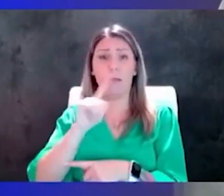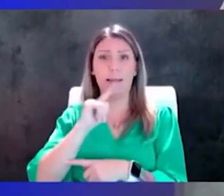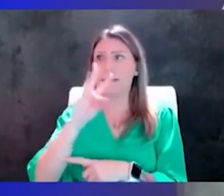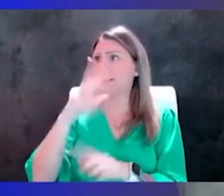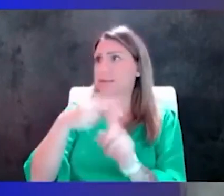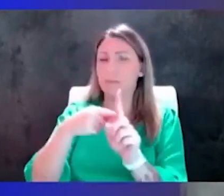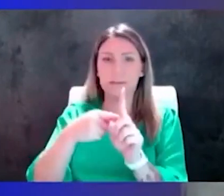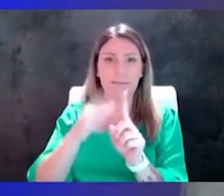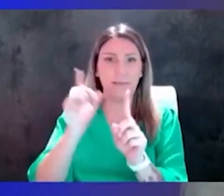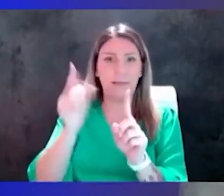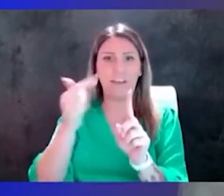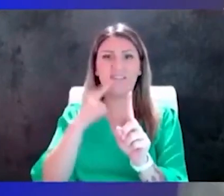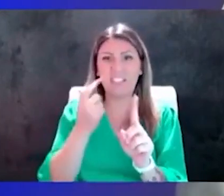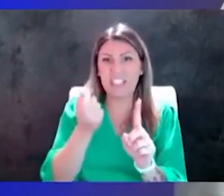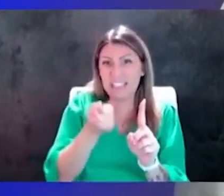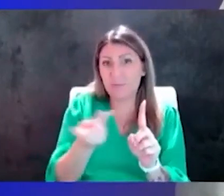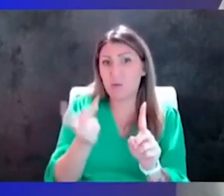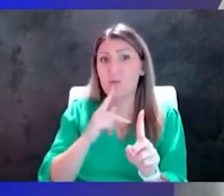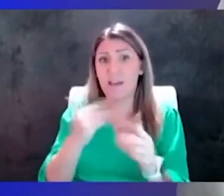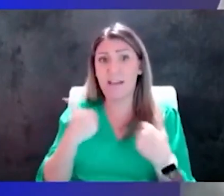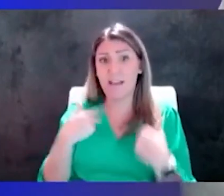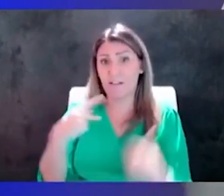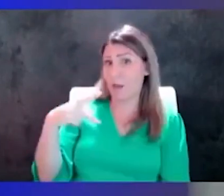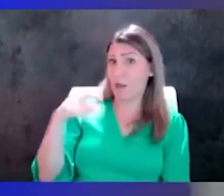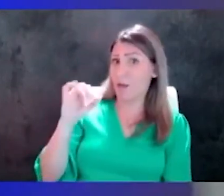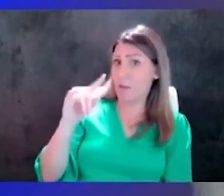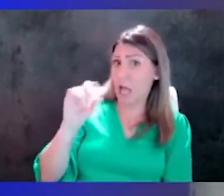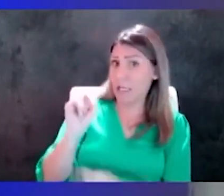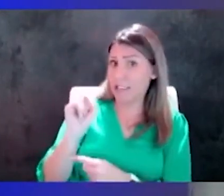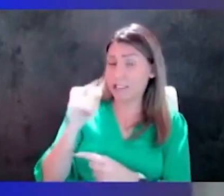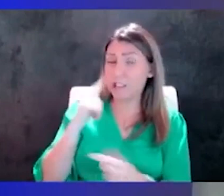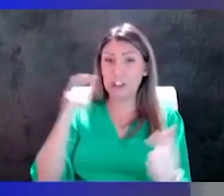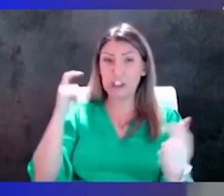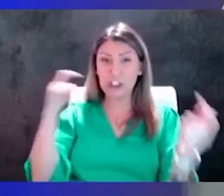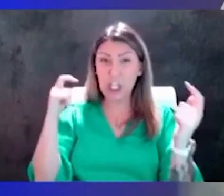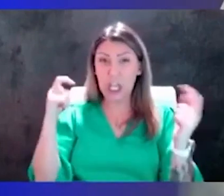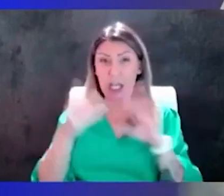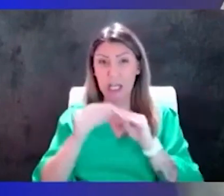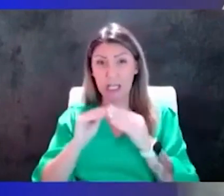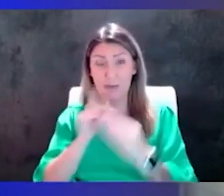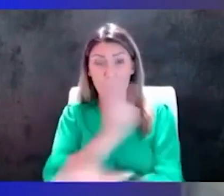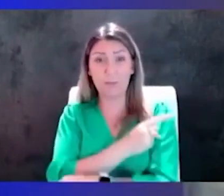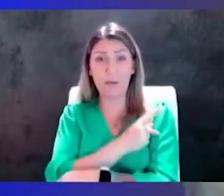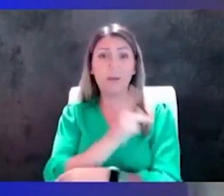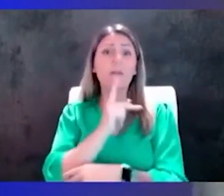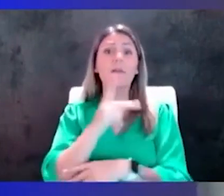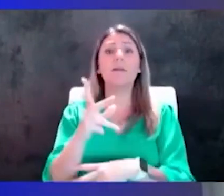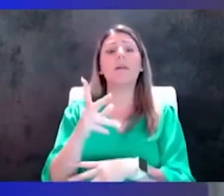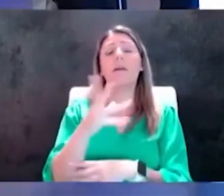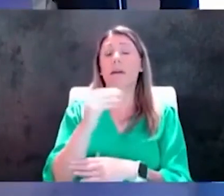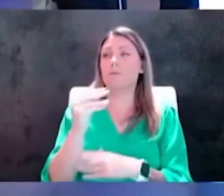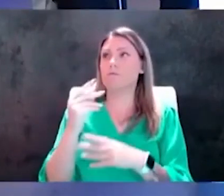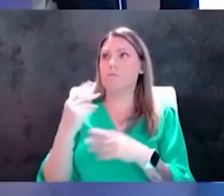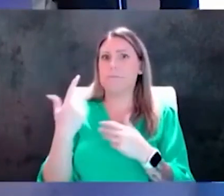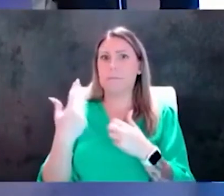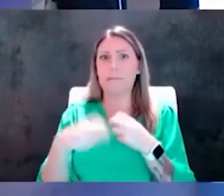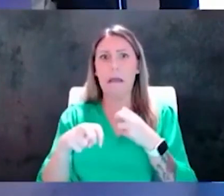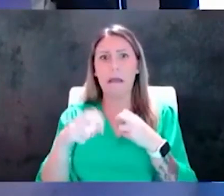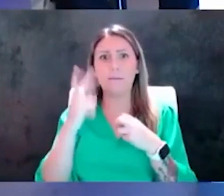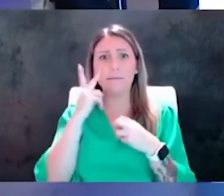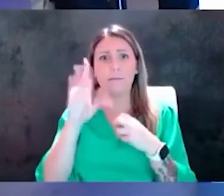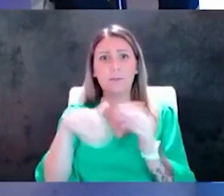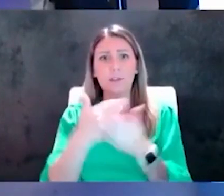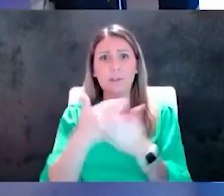of those patients are having POTS, that's going to be a huge number of patients, and it's going to be difficult to get all those patients seen. Yeah, so this is just one